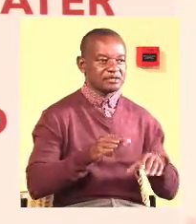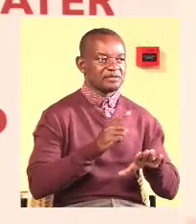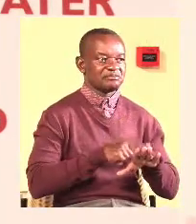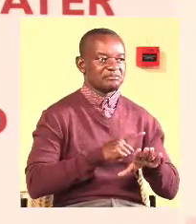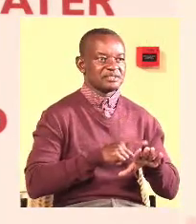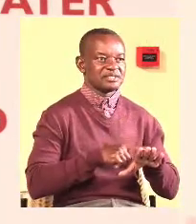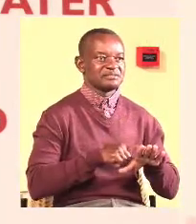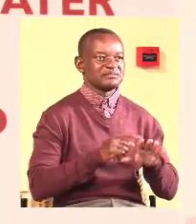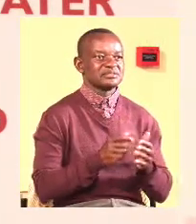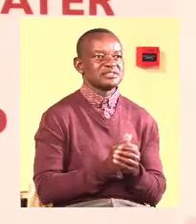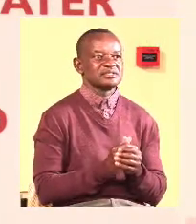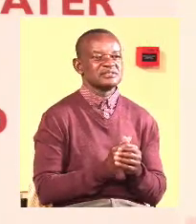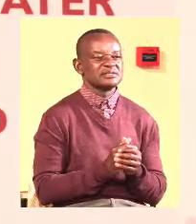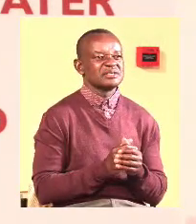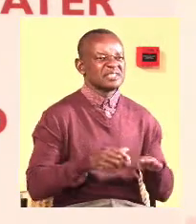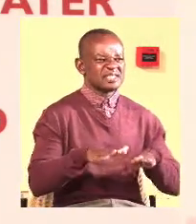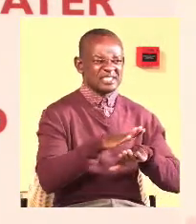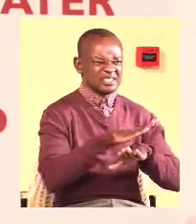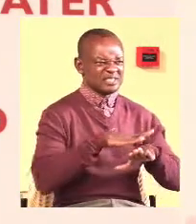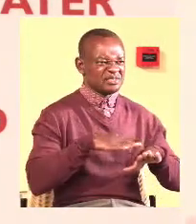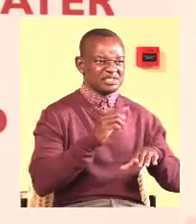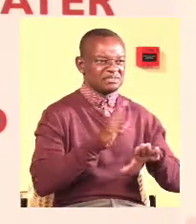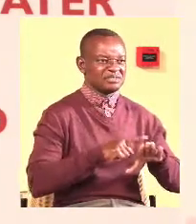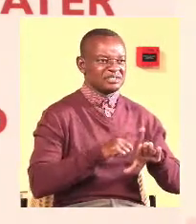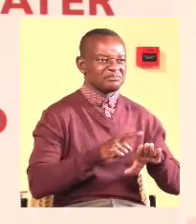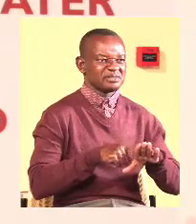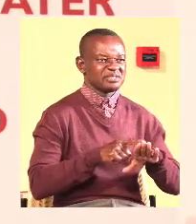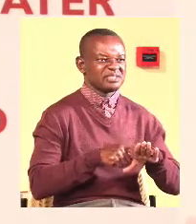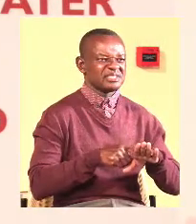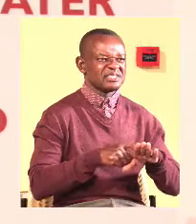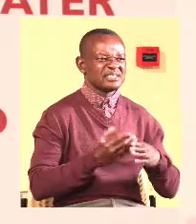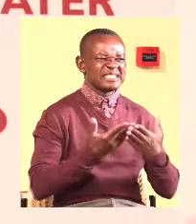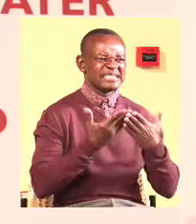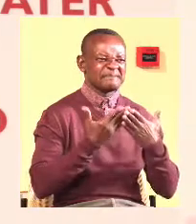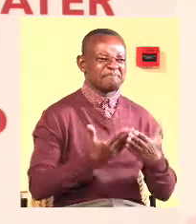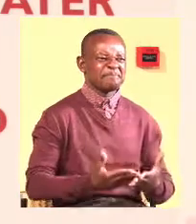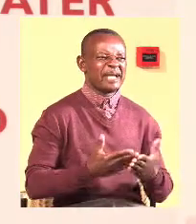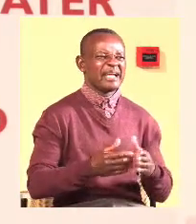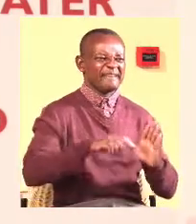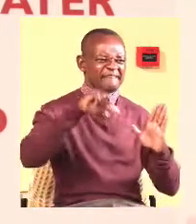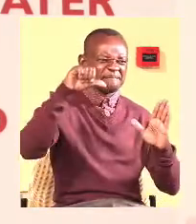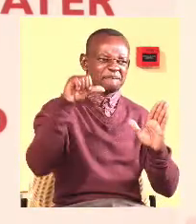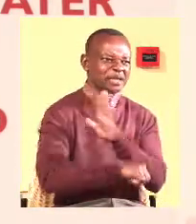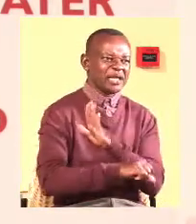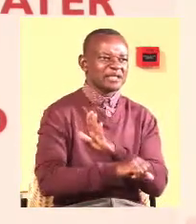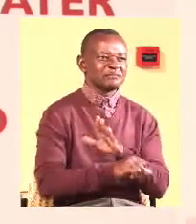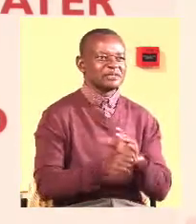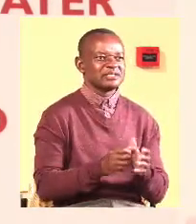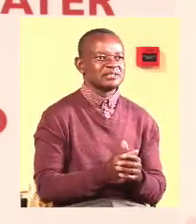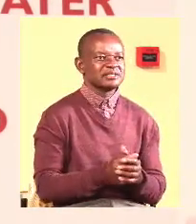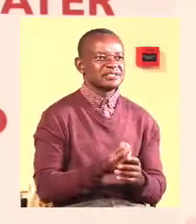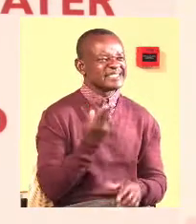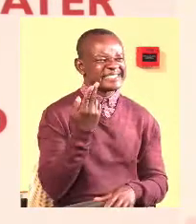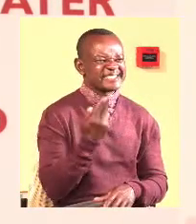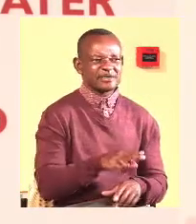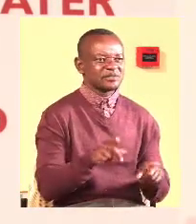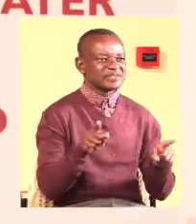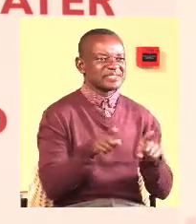abnormal situation where things are not as usual. And that is why it is so